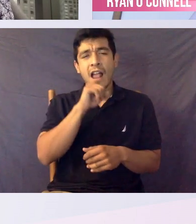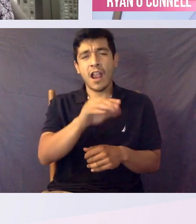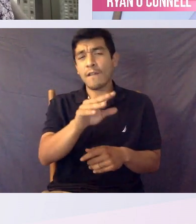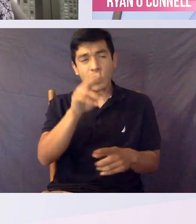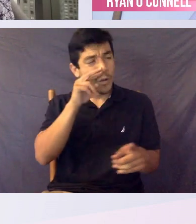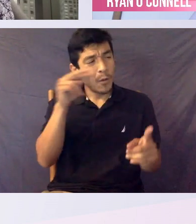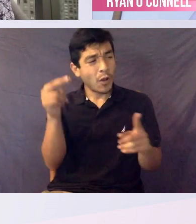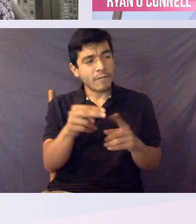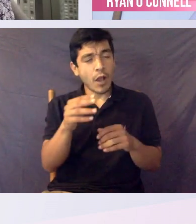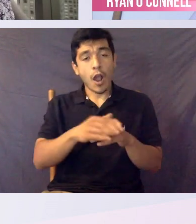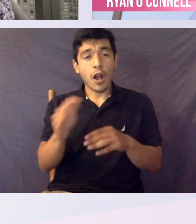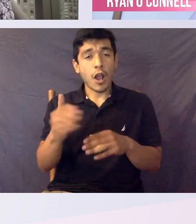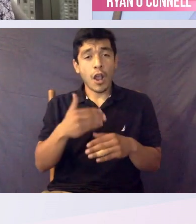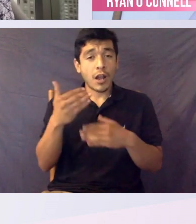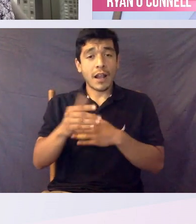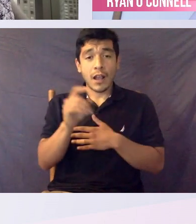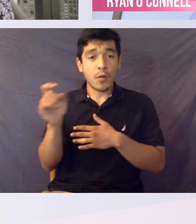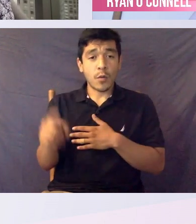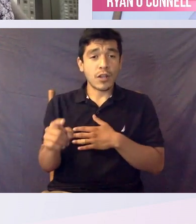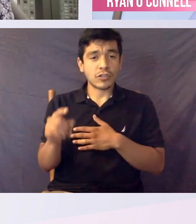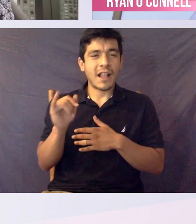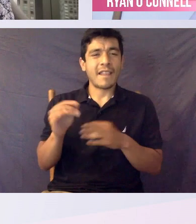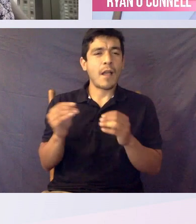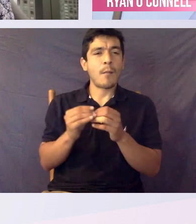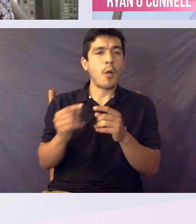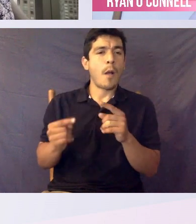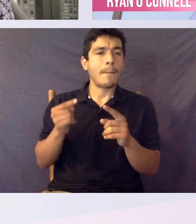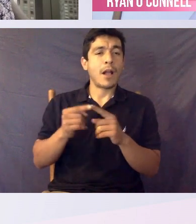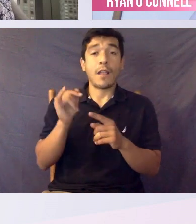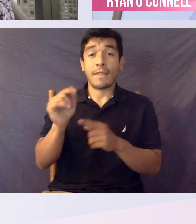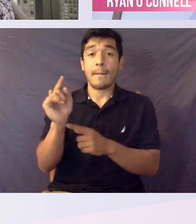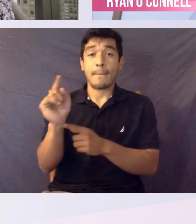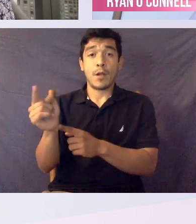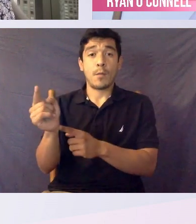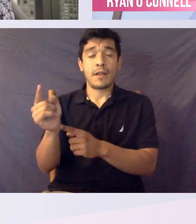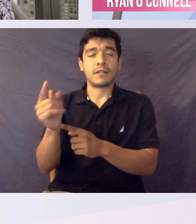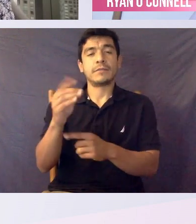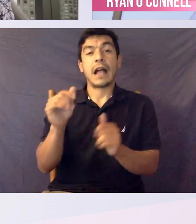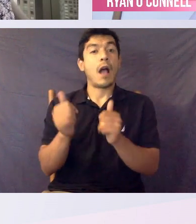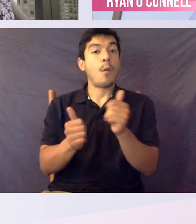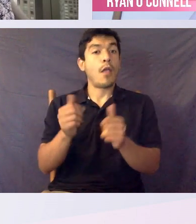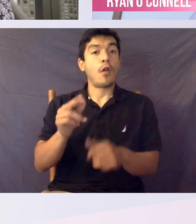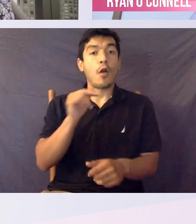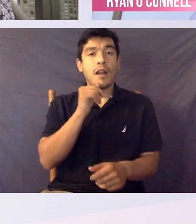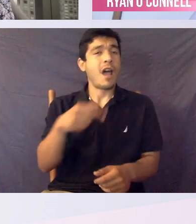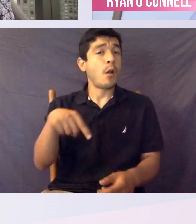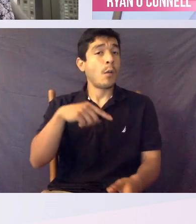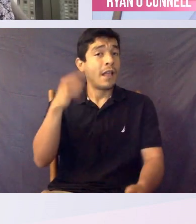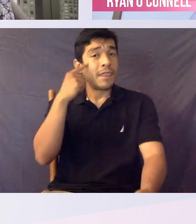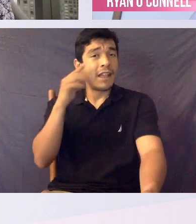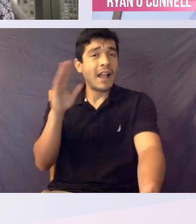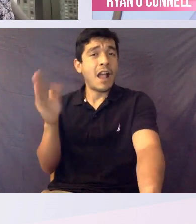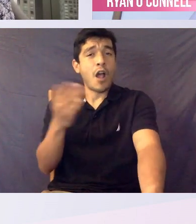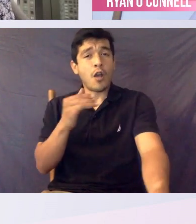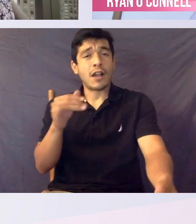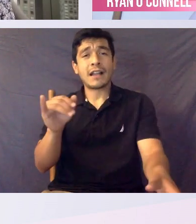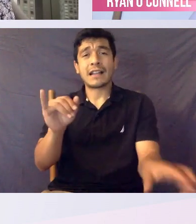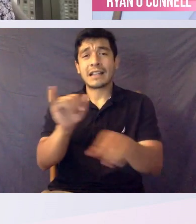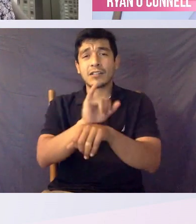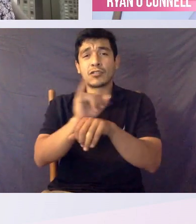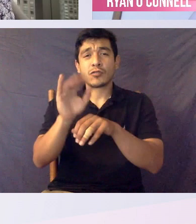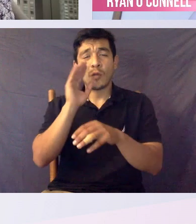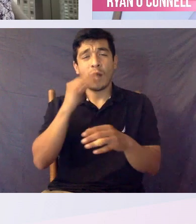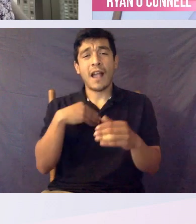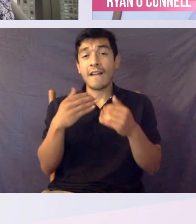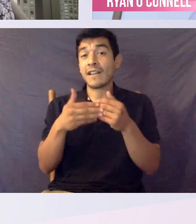on this next question, which is more about the moment and whether or not we think our industry is going to have an easier